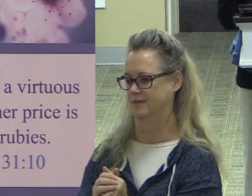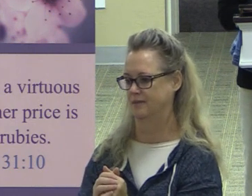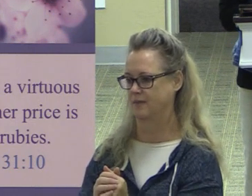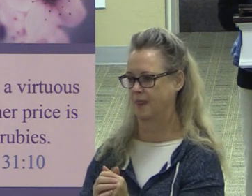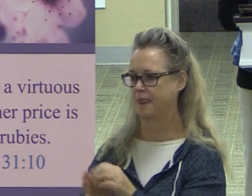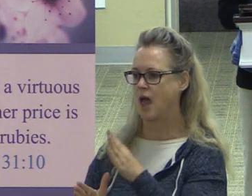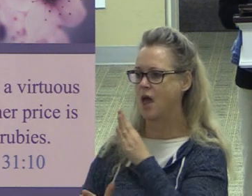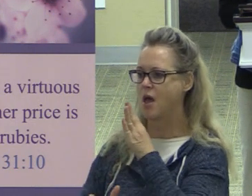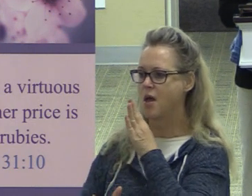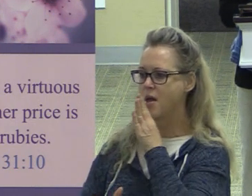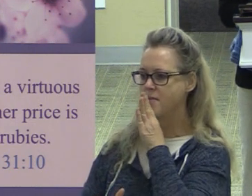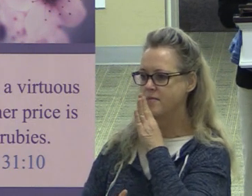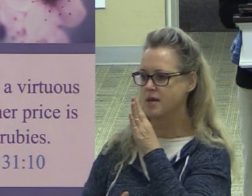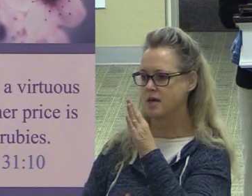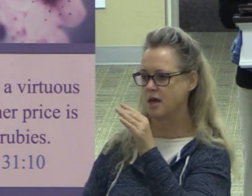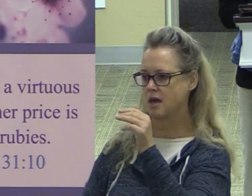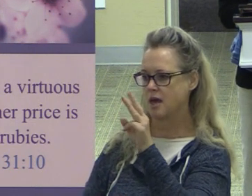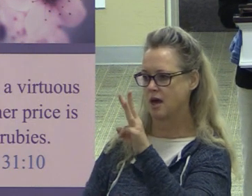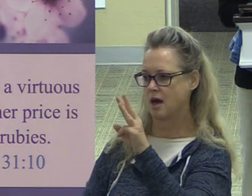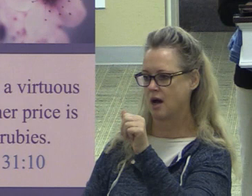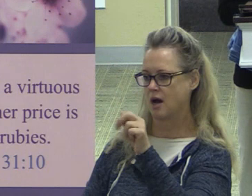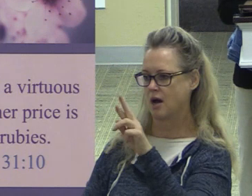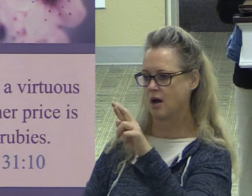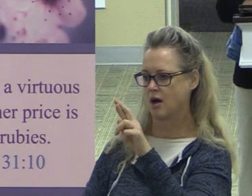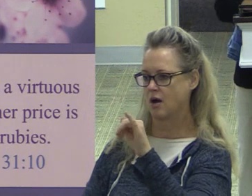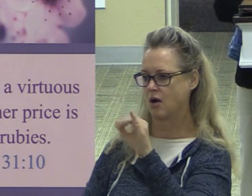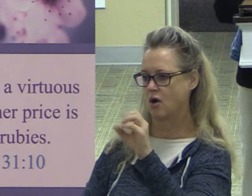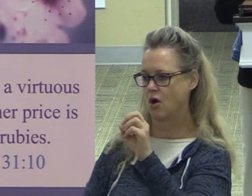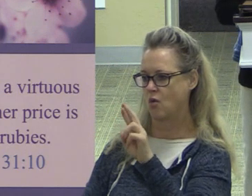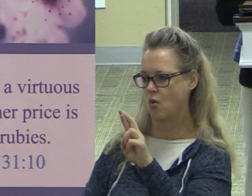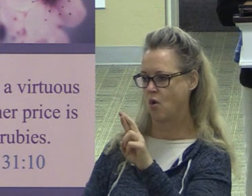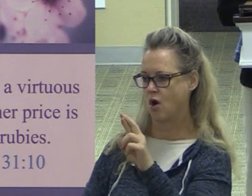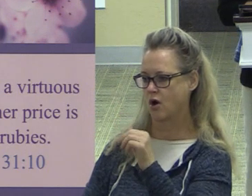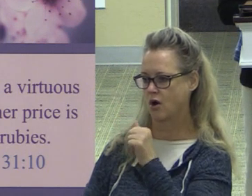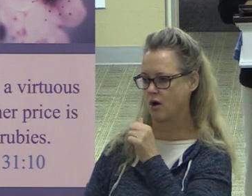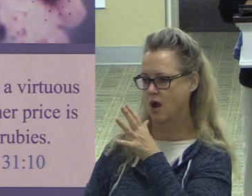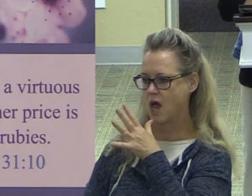Be a warrior as a girl, as a woman, you know.